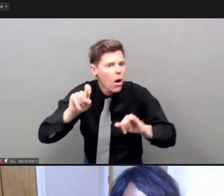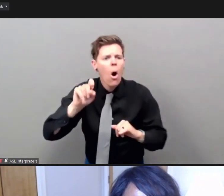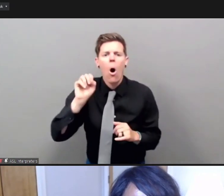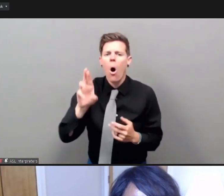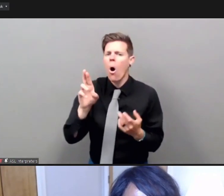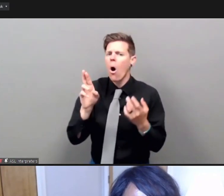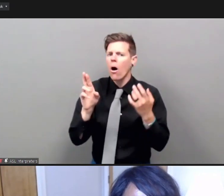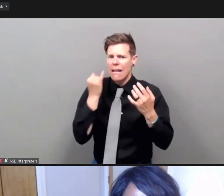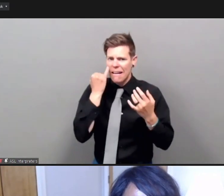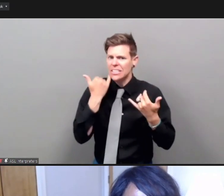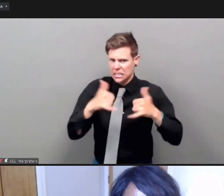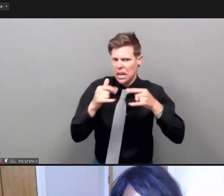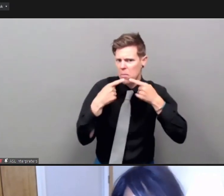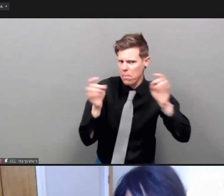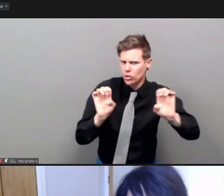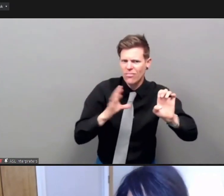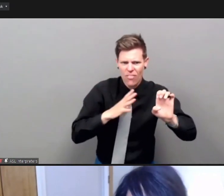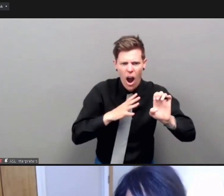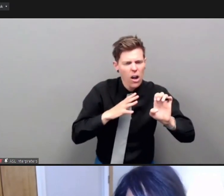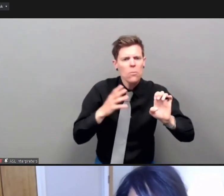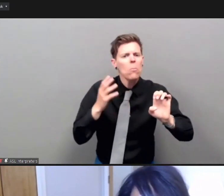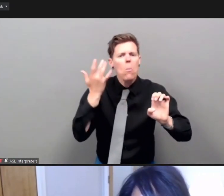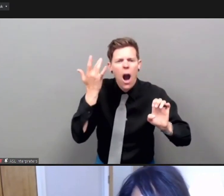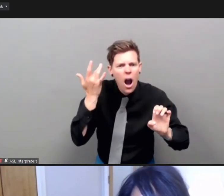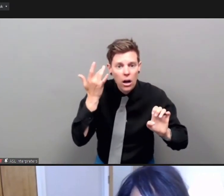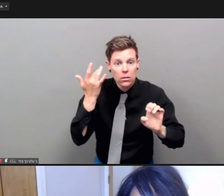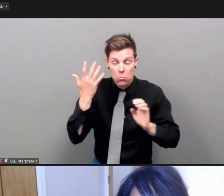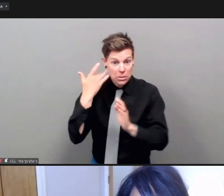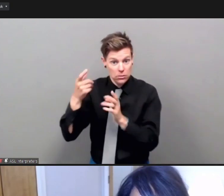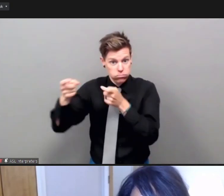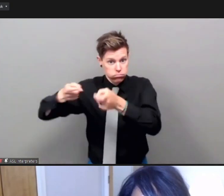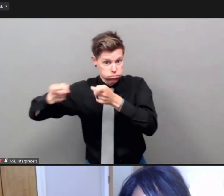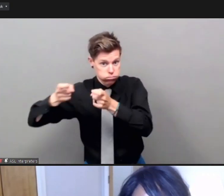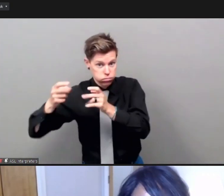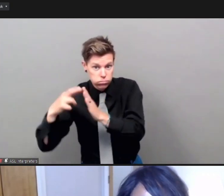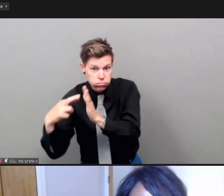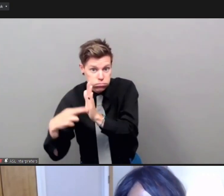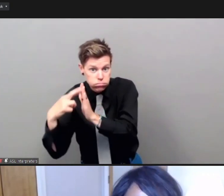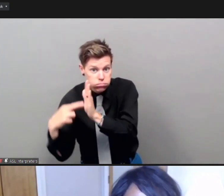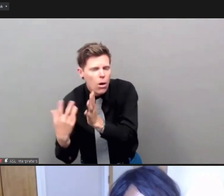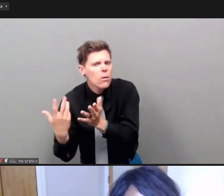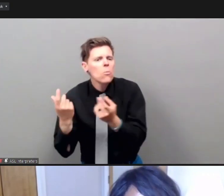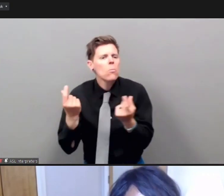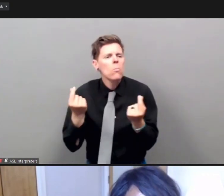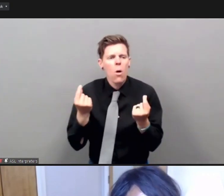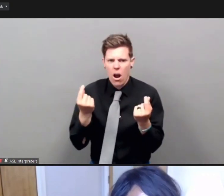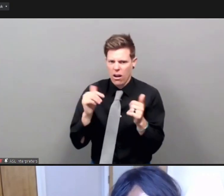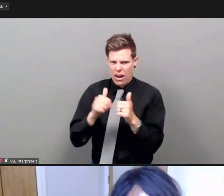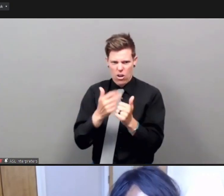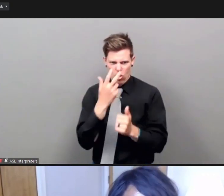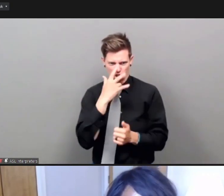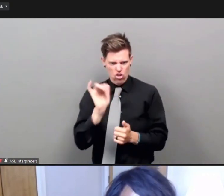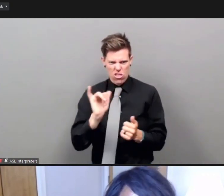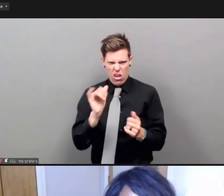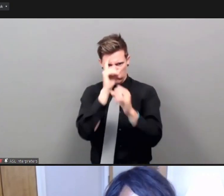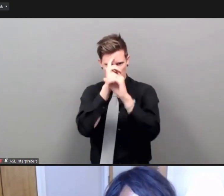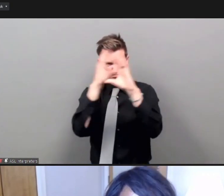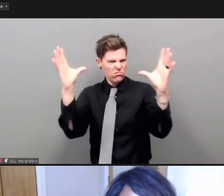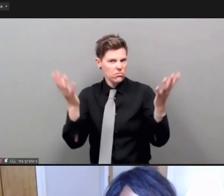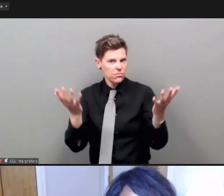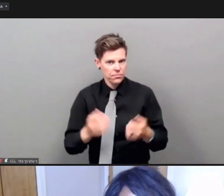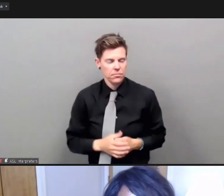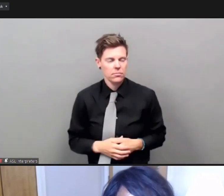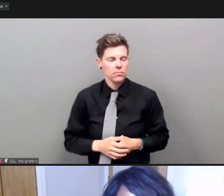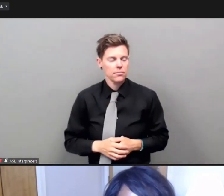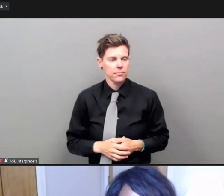there regulations that we should expect to still have around at that point? And I'll mute myself now. Thank you. Well, Yeah,